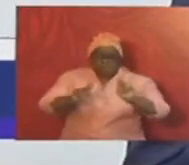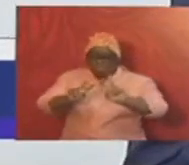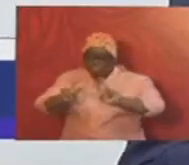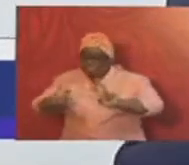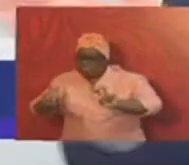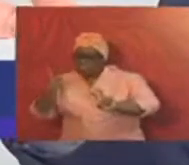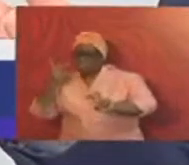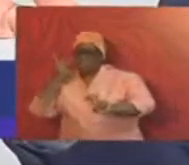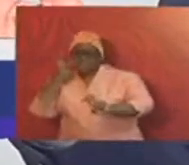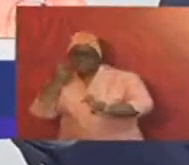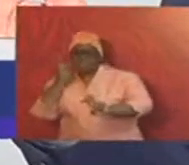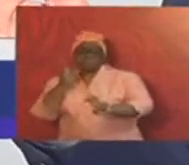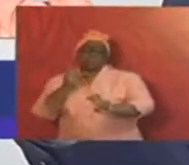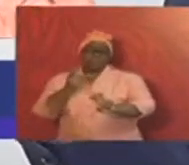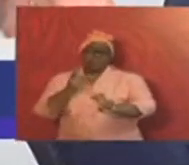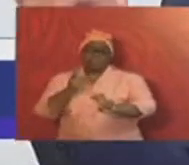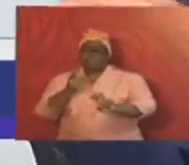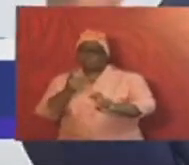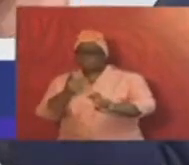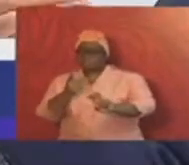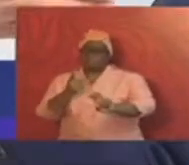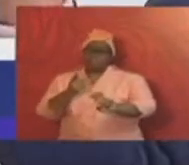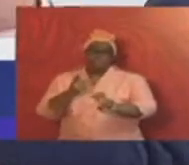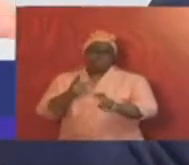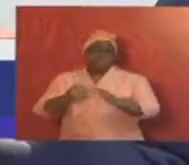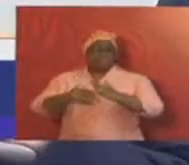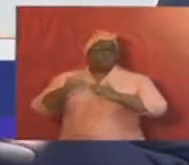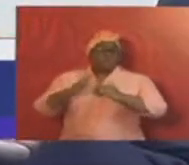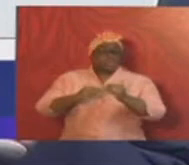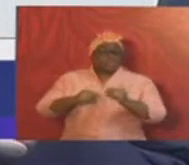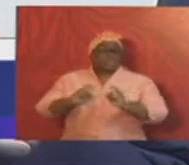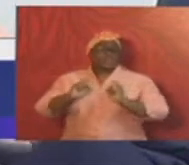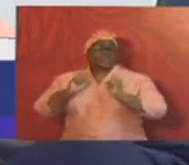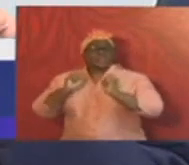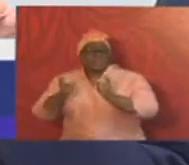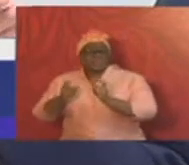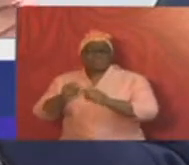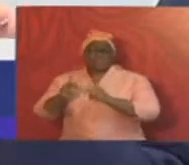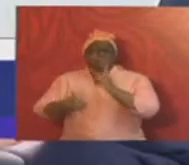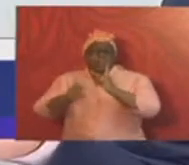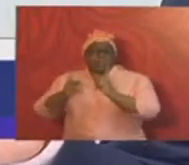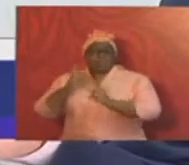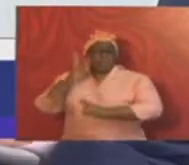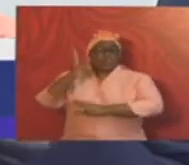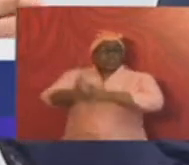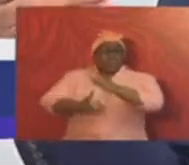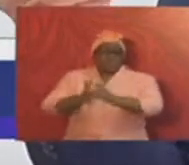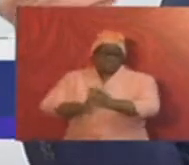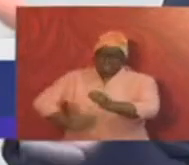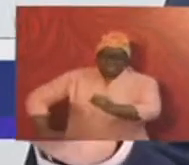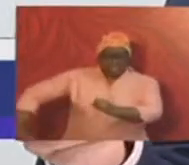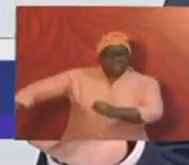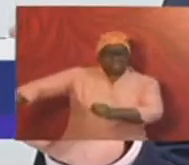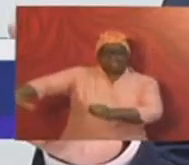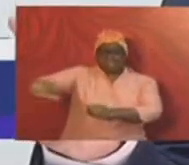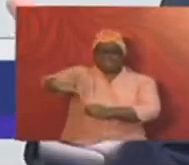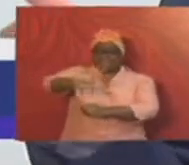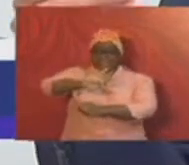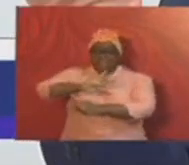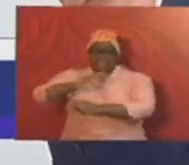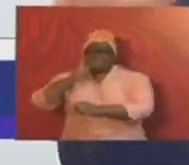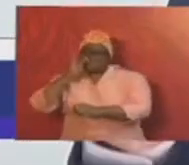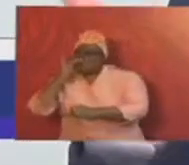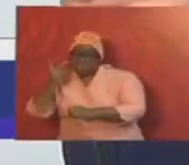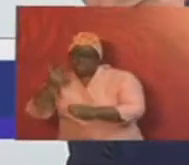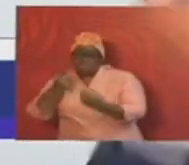is unleashed in the global community, you continue to monitor its efficacy, its safety.